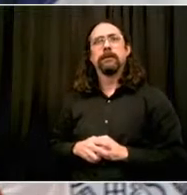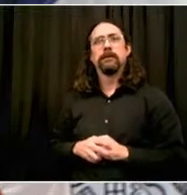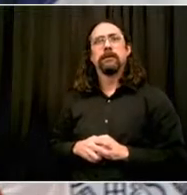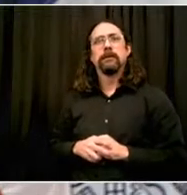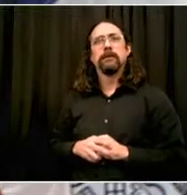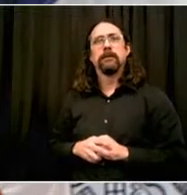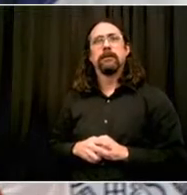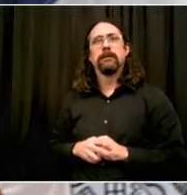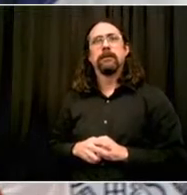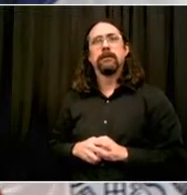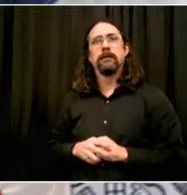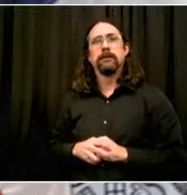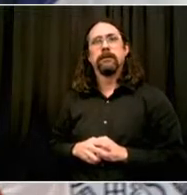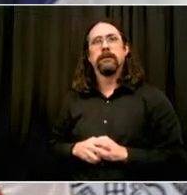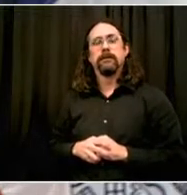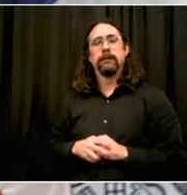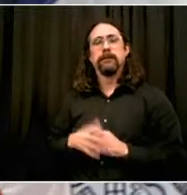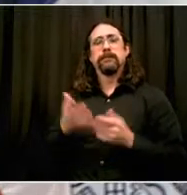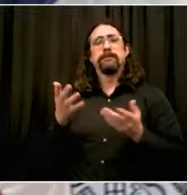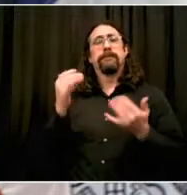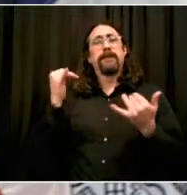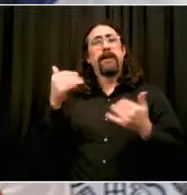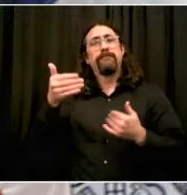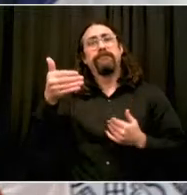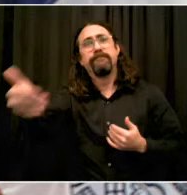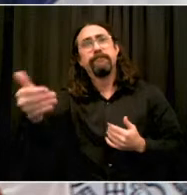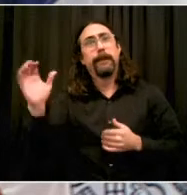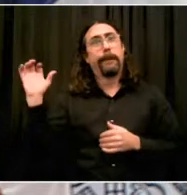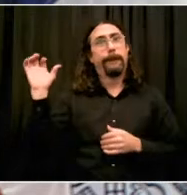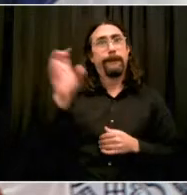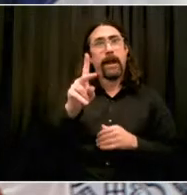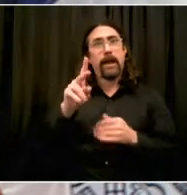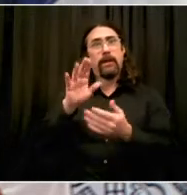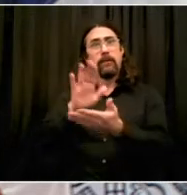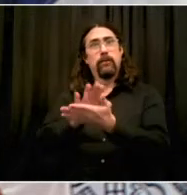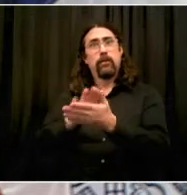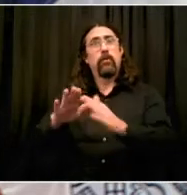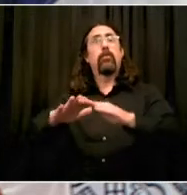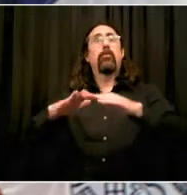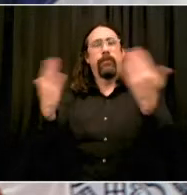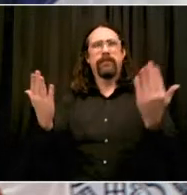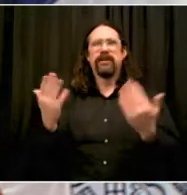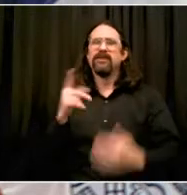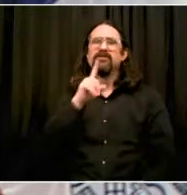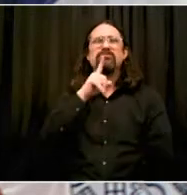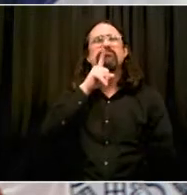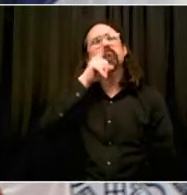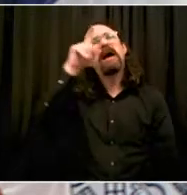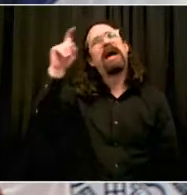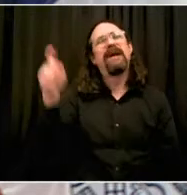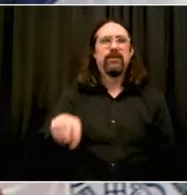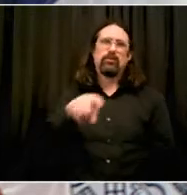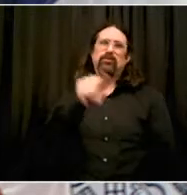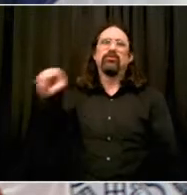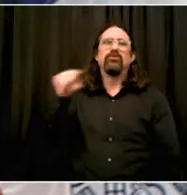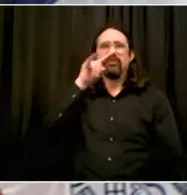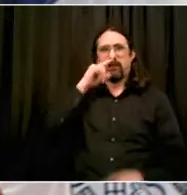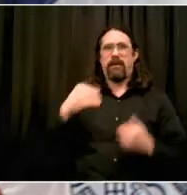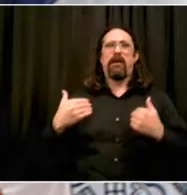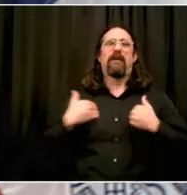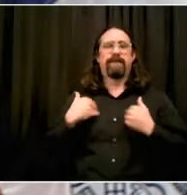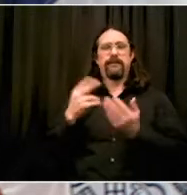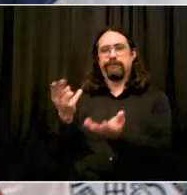and it's been crucial to protecting everyone. But exactly the point, Rich, that we were